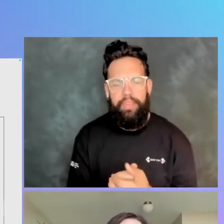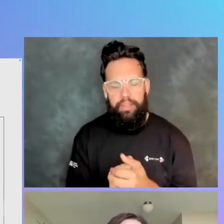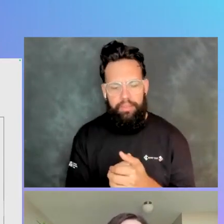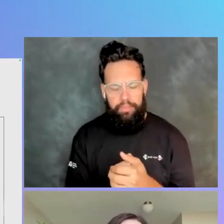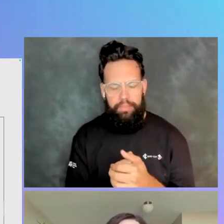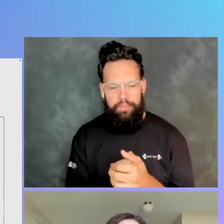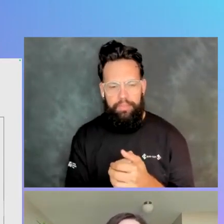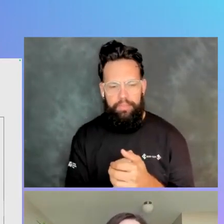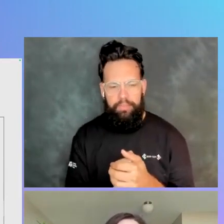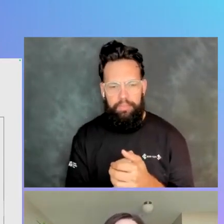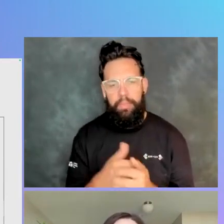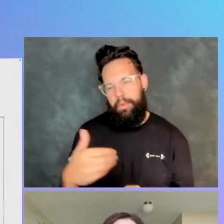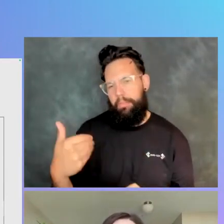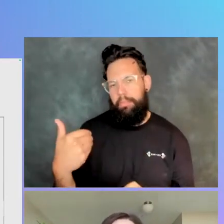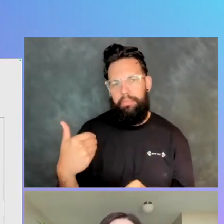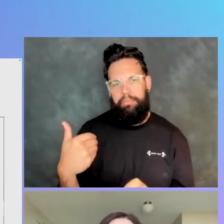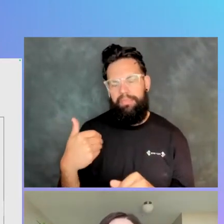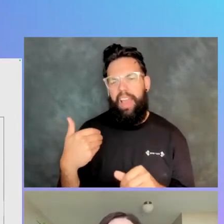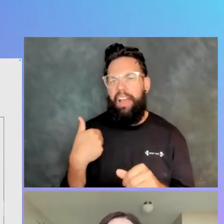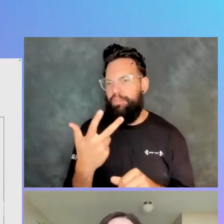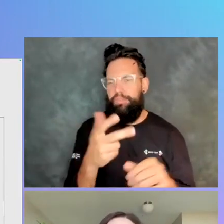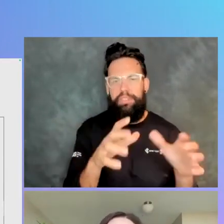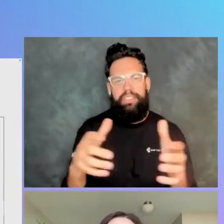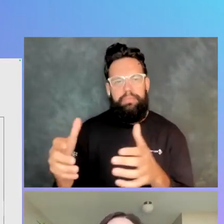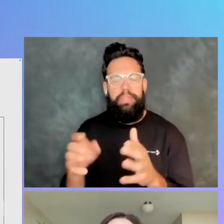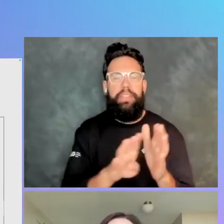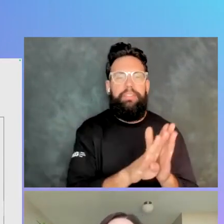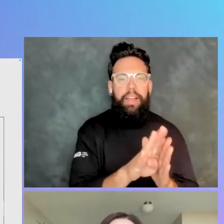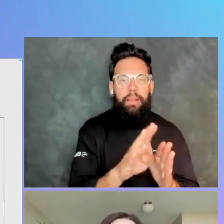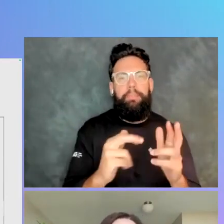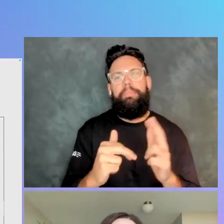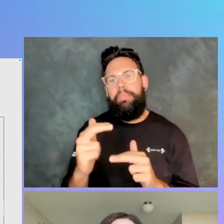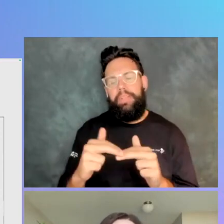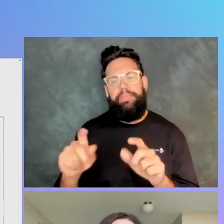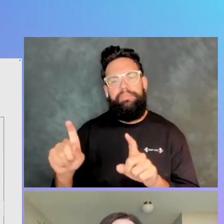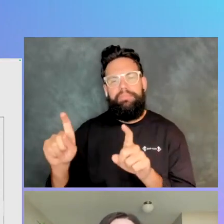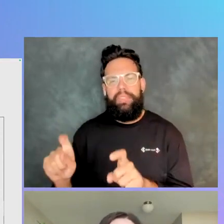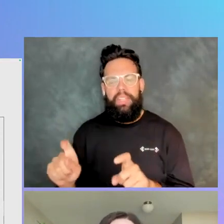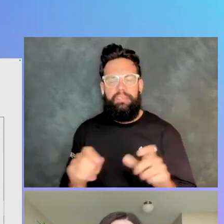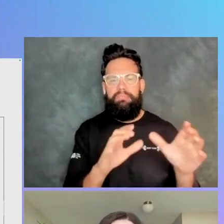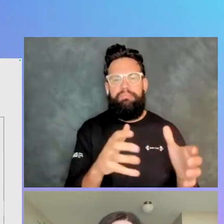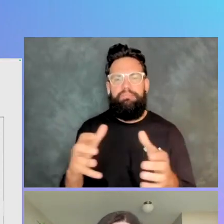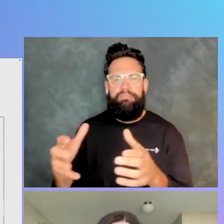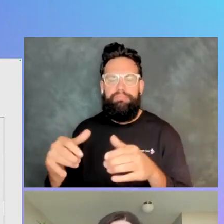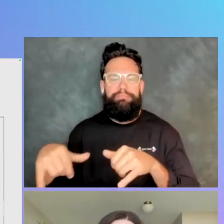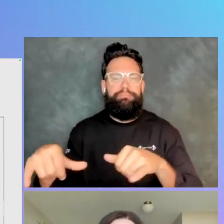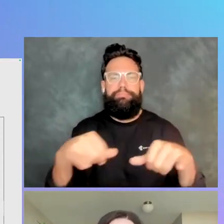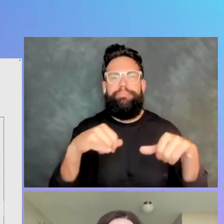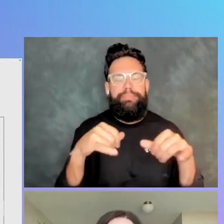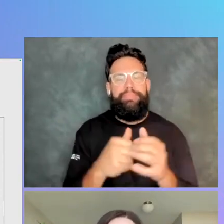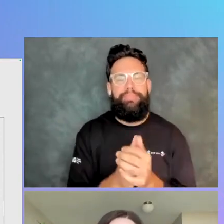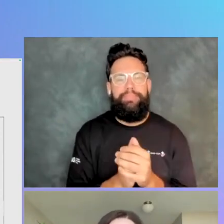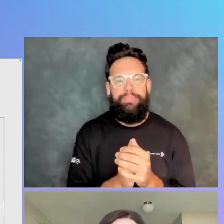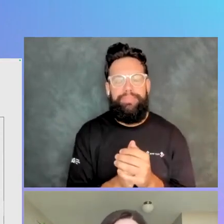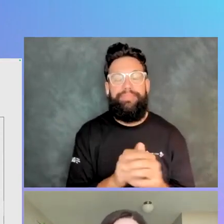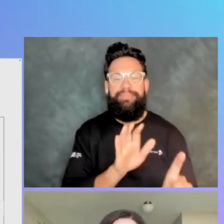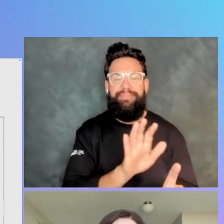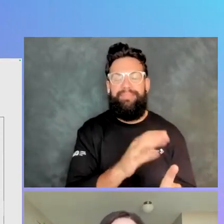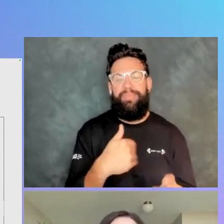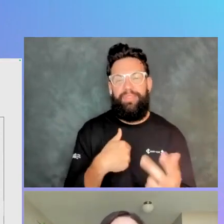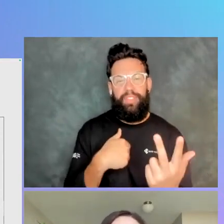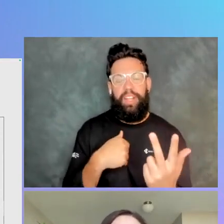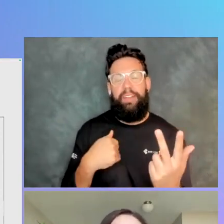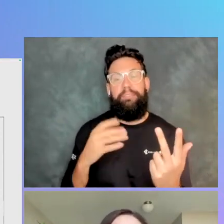three phases: develop, build, and test. And what I think often happens is that there's also kind of a fourth phase, which is the